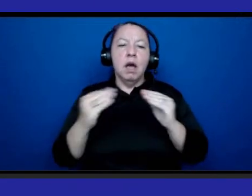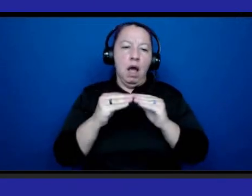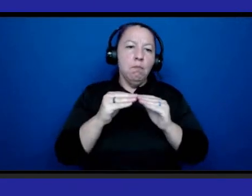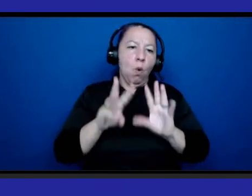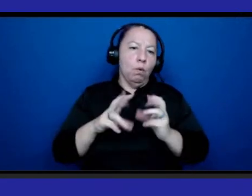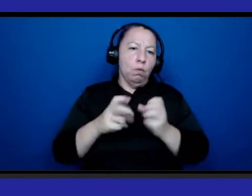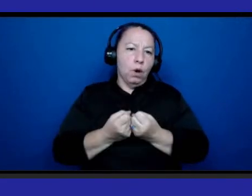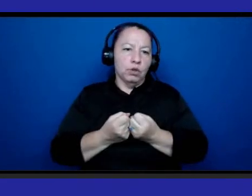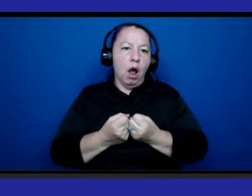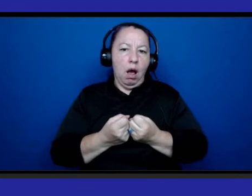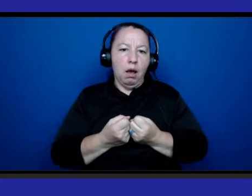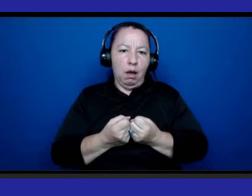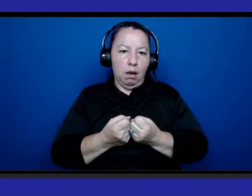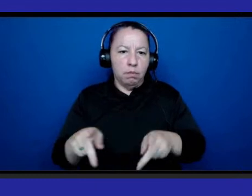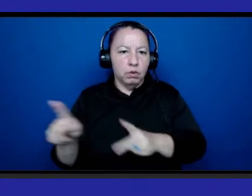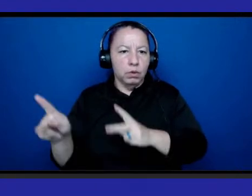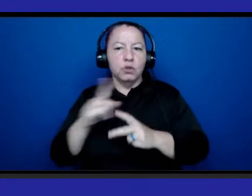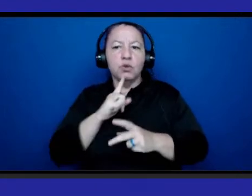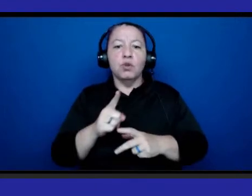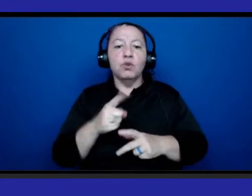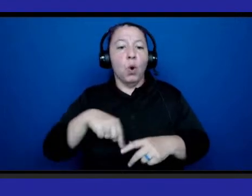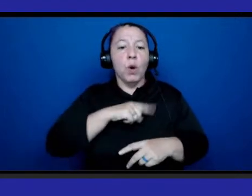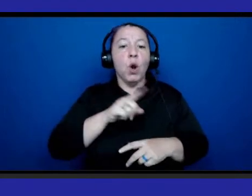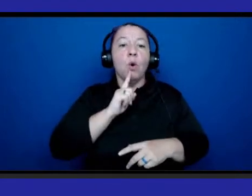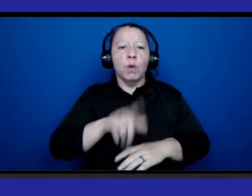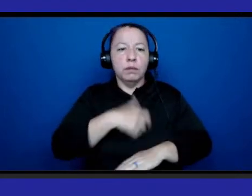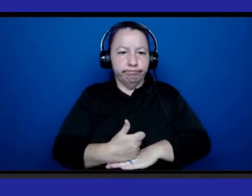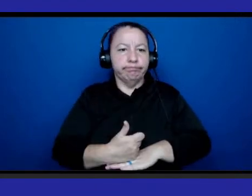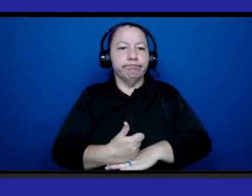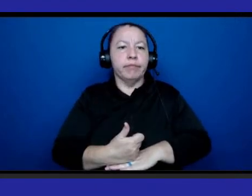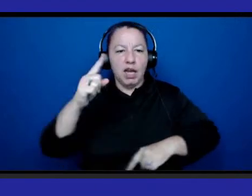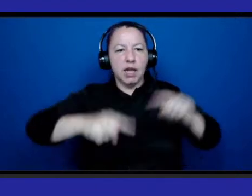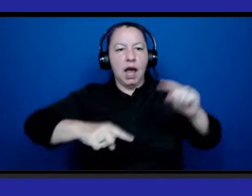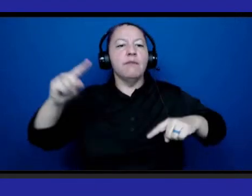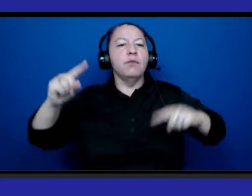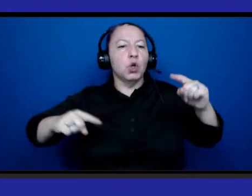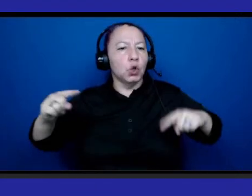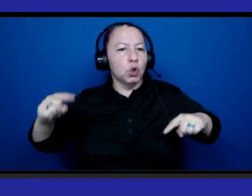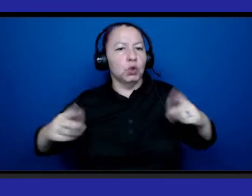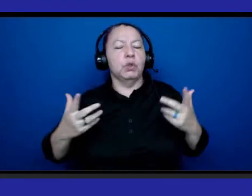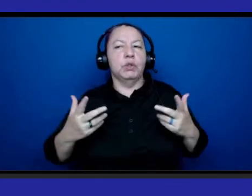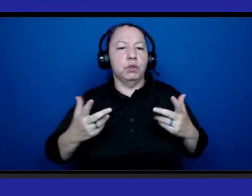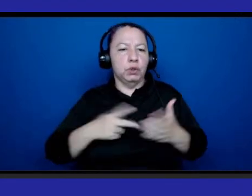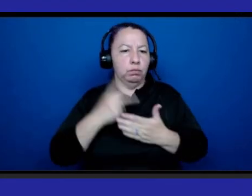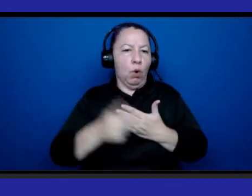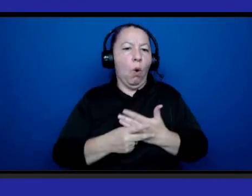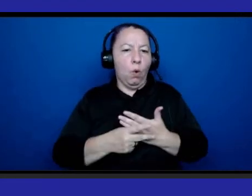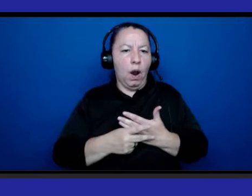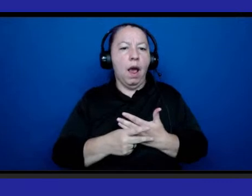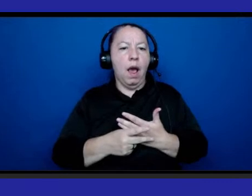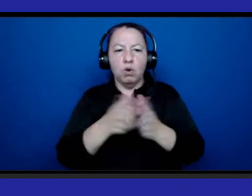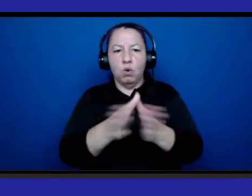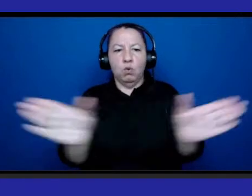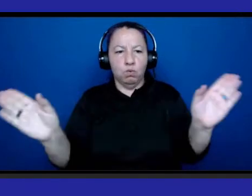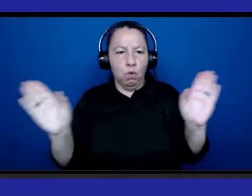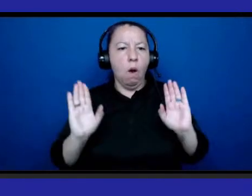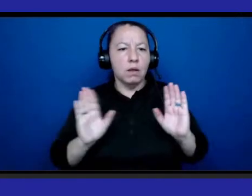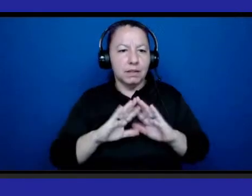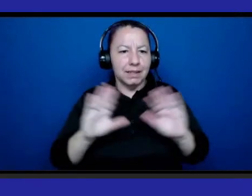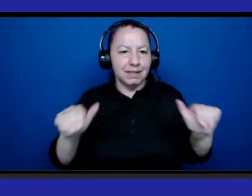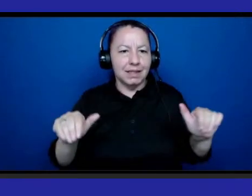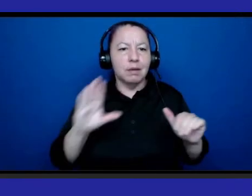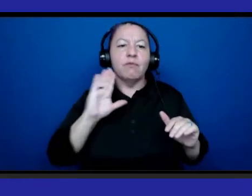ensure that we are really establishing a diverse programs across the system for all of our